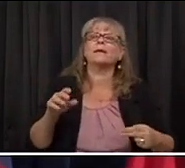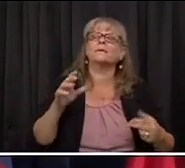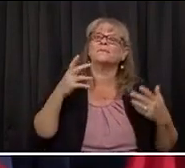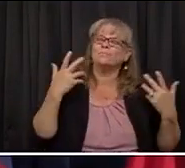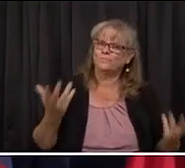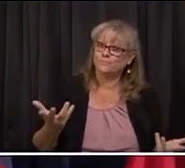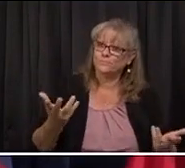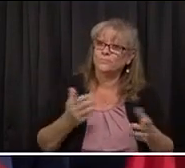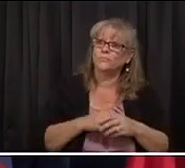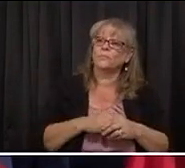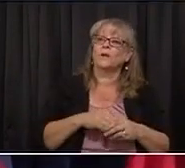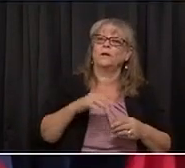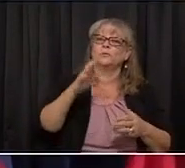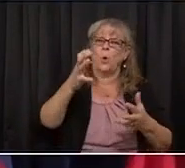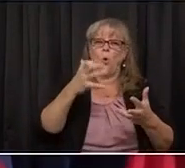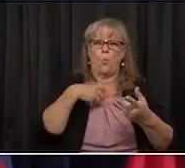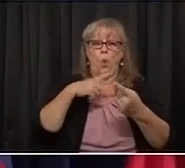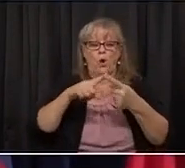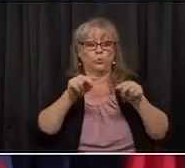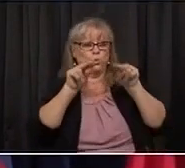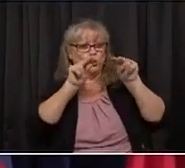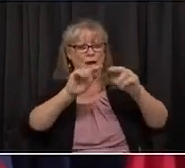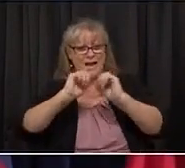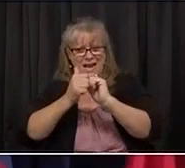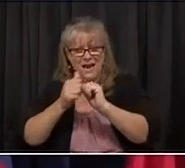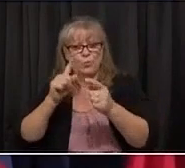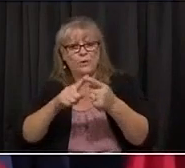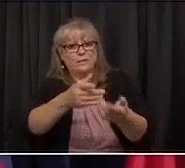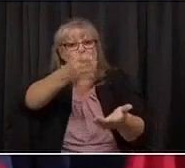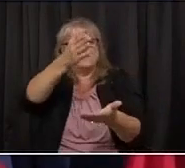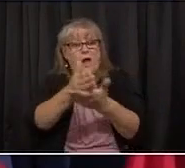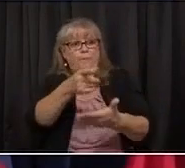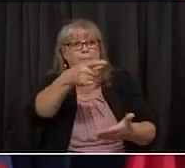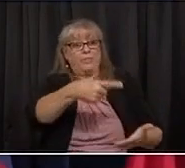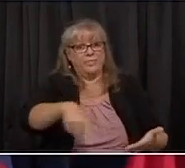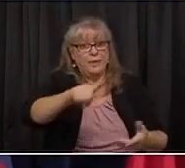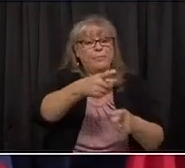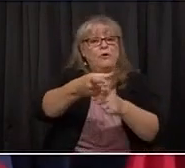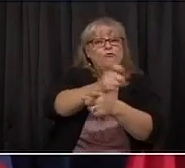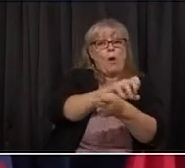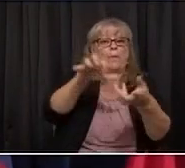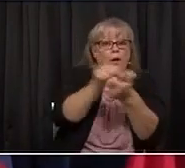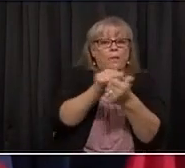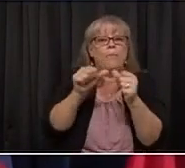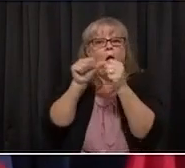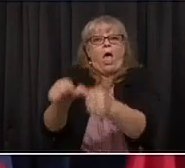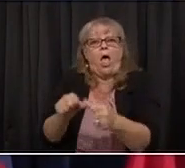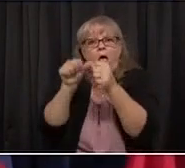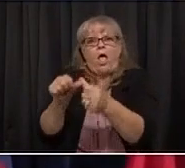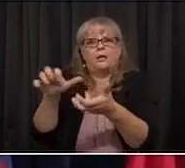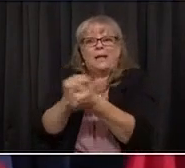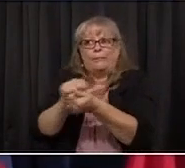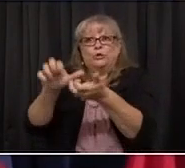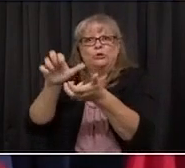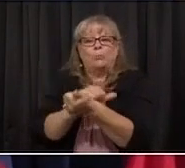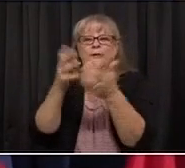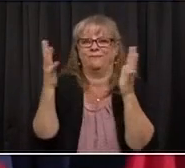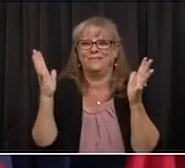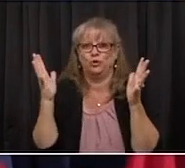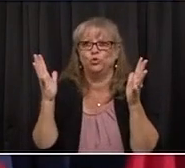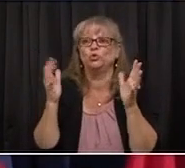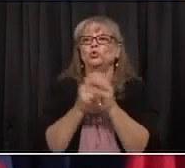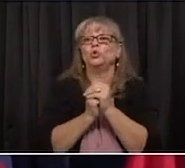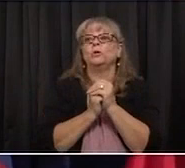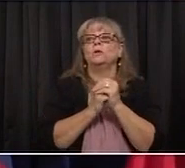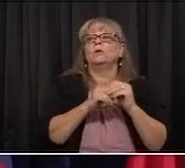damage to our they're not just our, it's not just a building. I mean, this is kind of